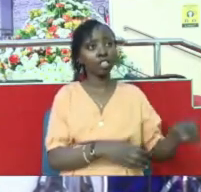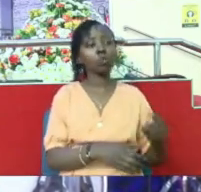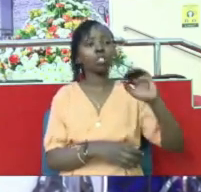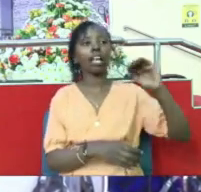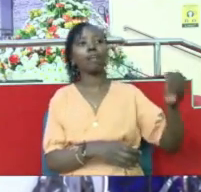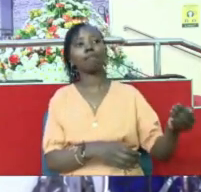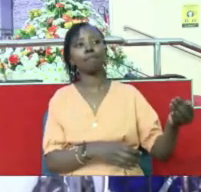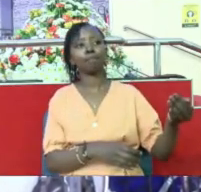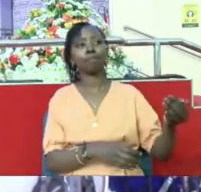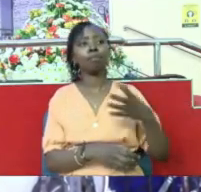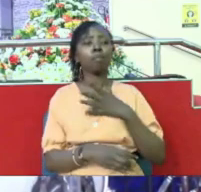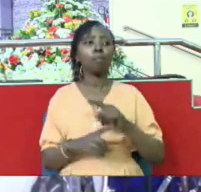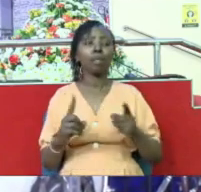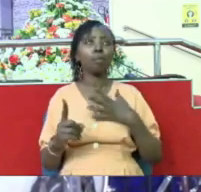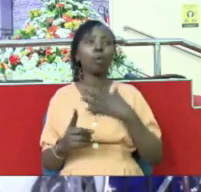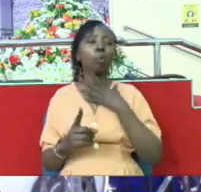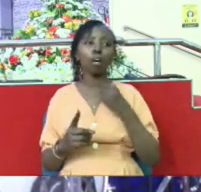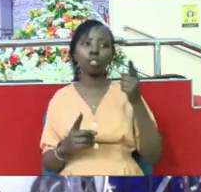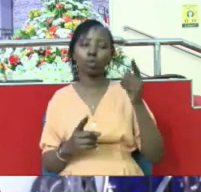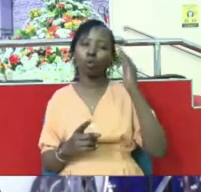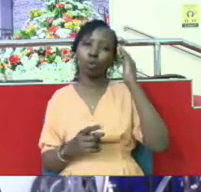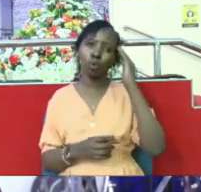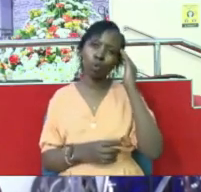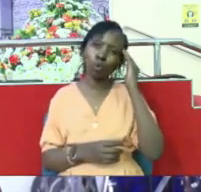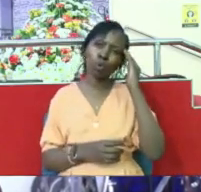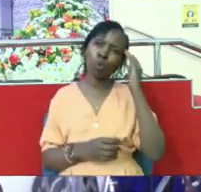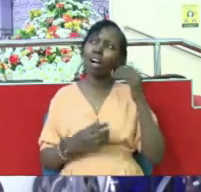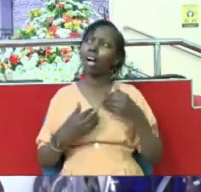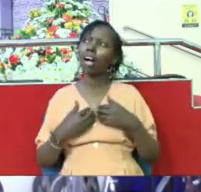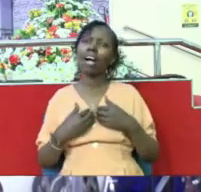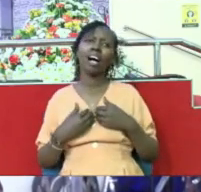But I want you to know, they had some cultural problems.